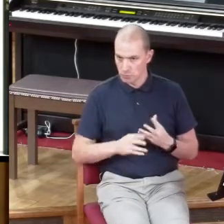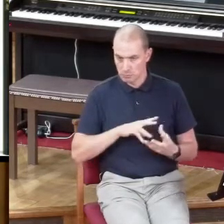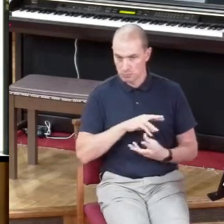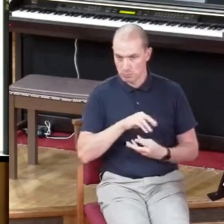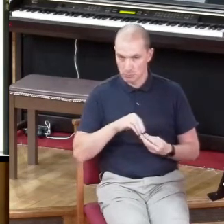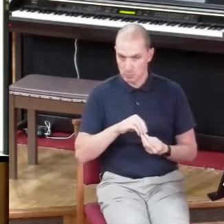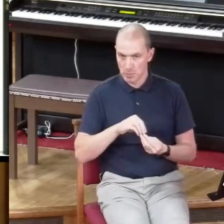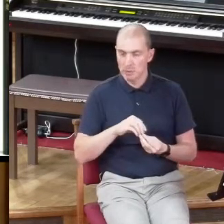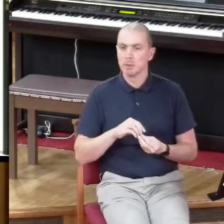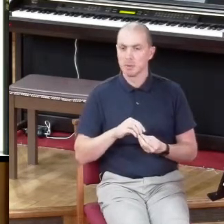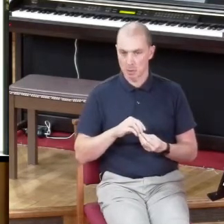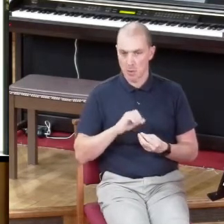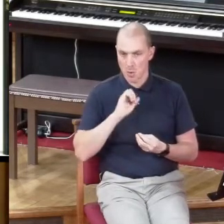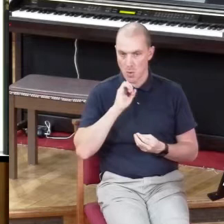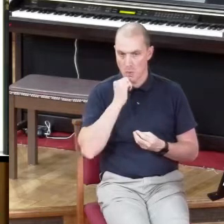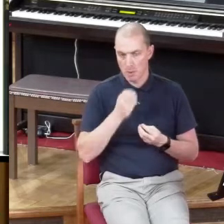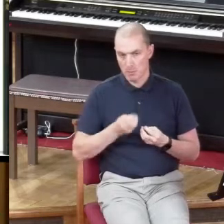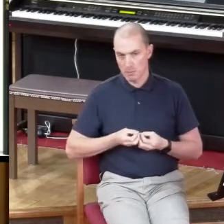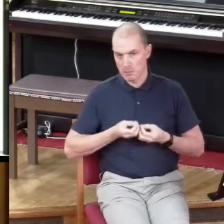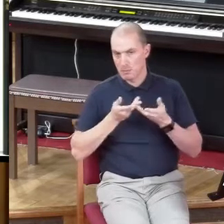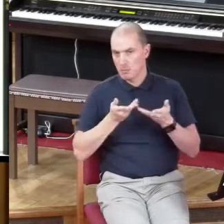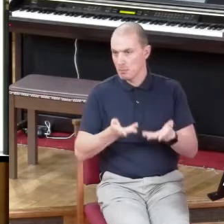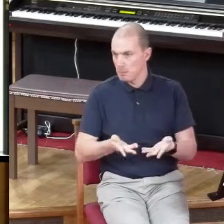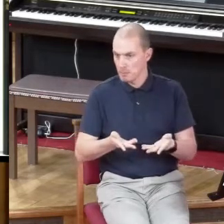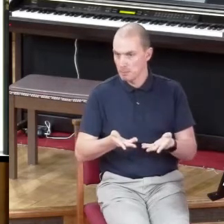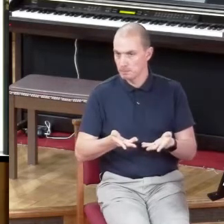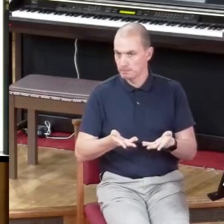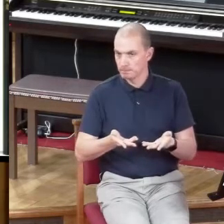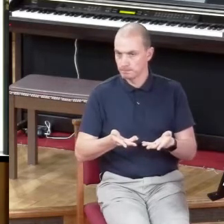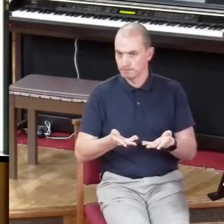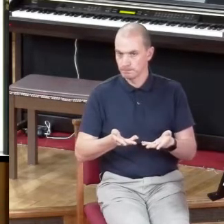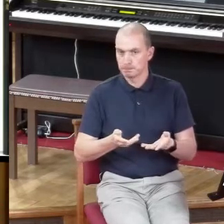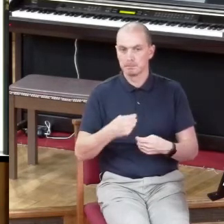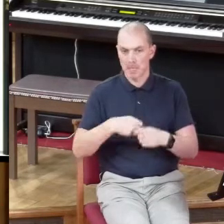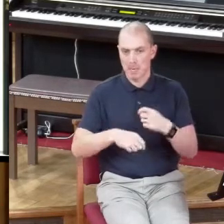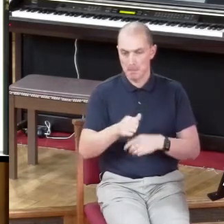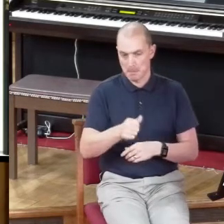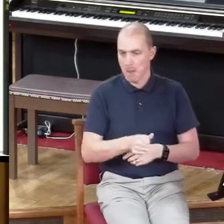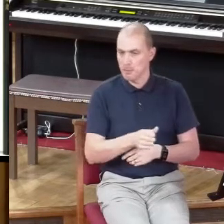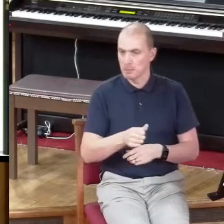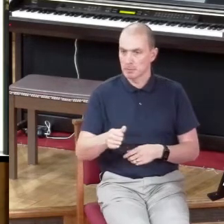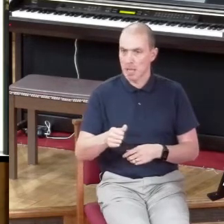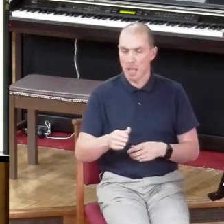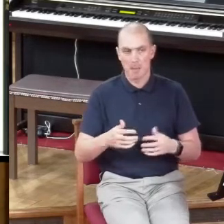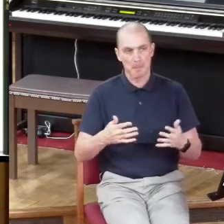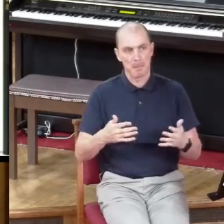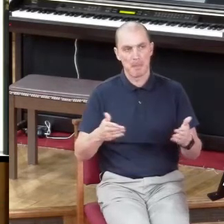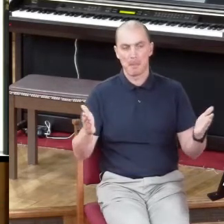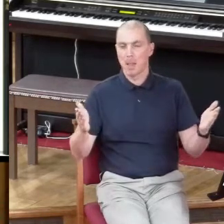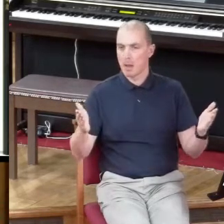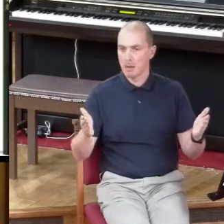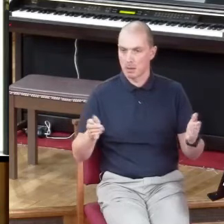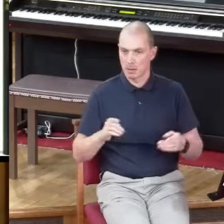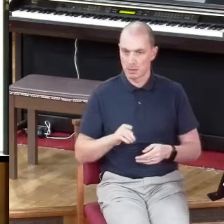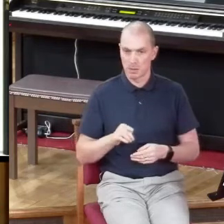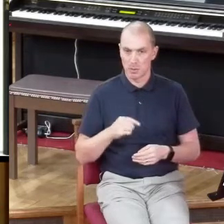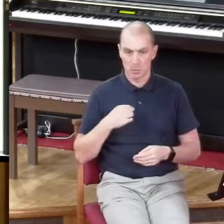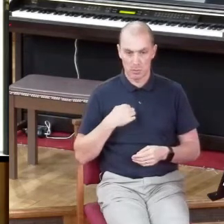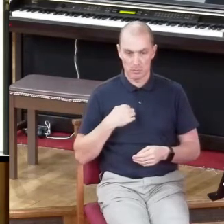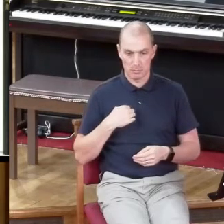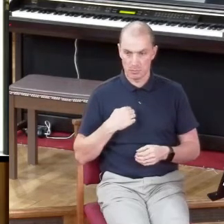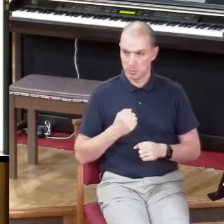would confess that faith and be baptized. In other words, they do this in public. And you don't do a thing like that in